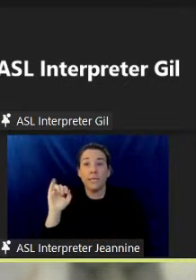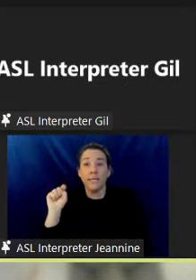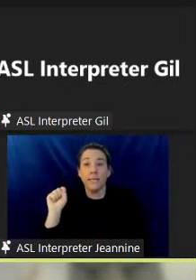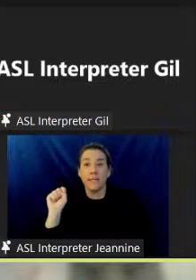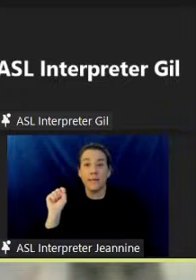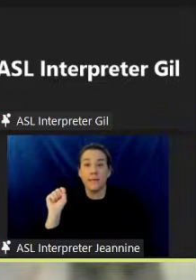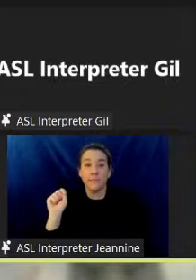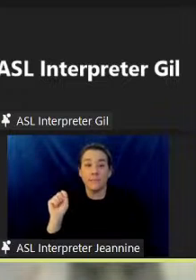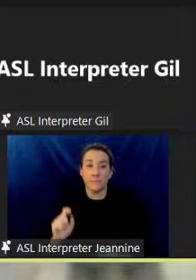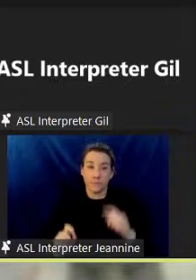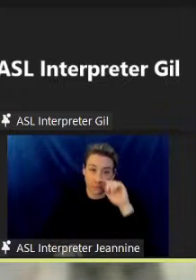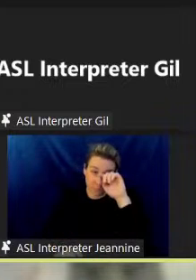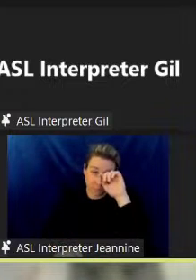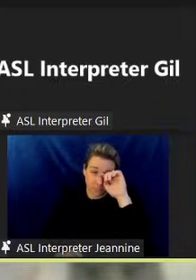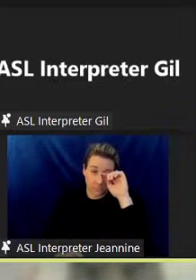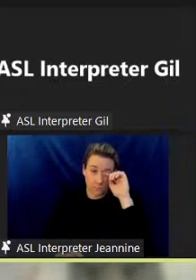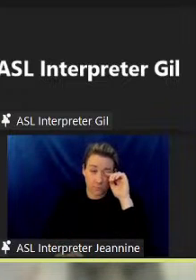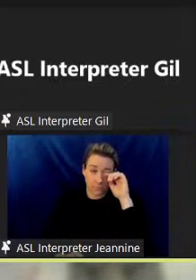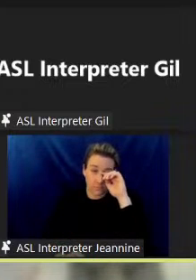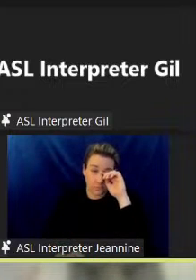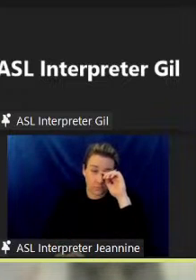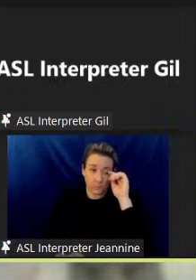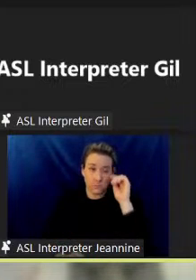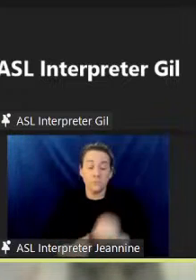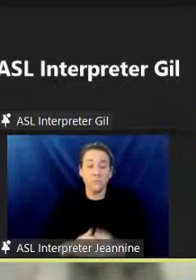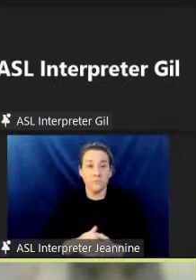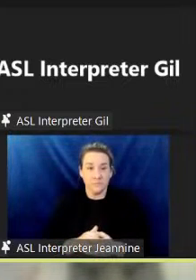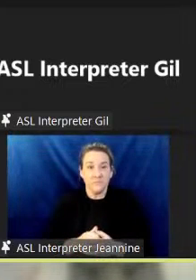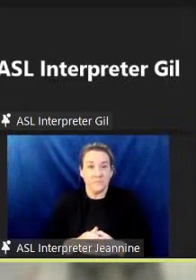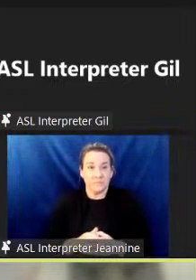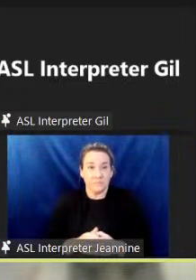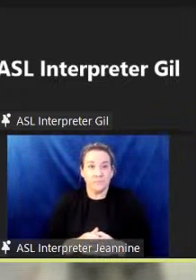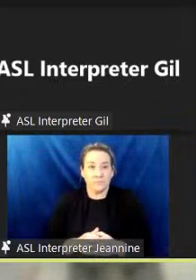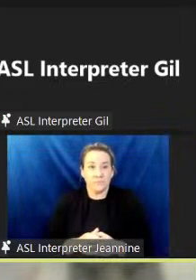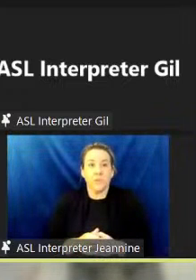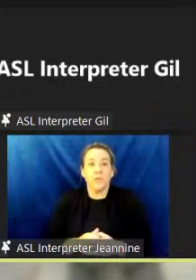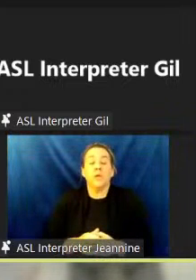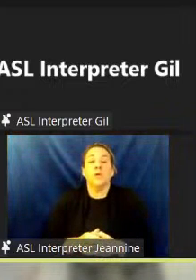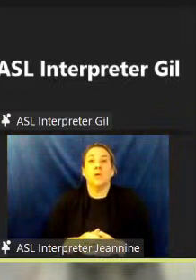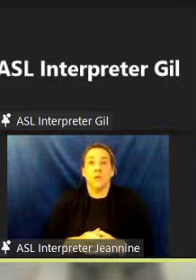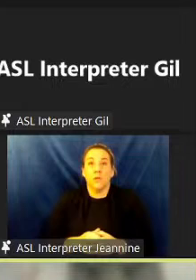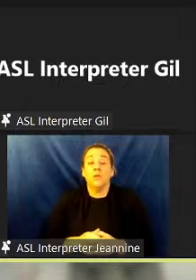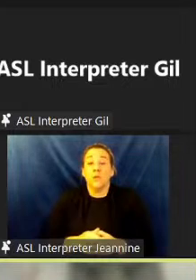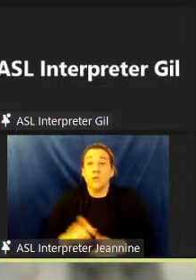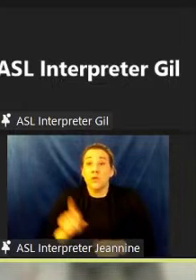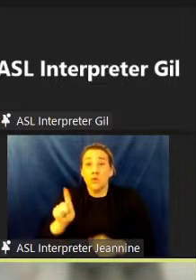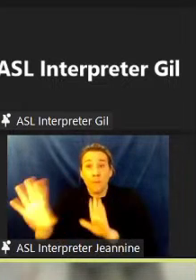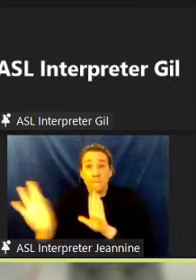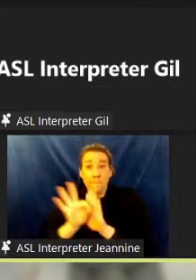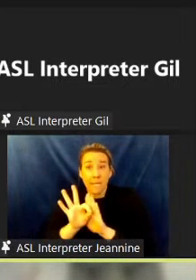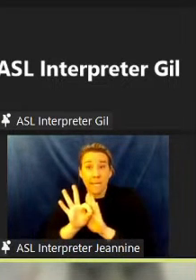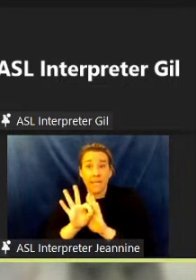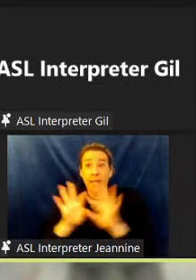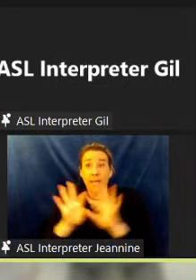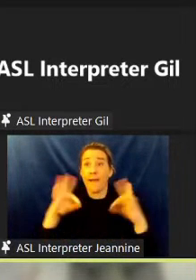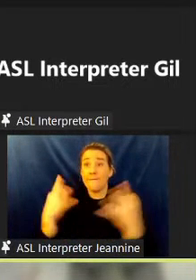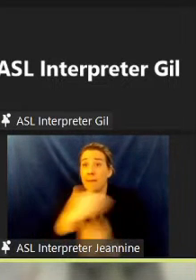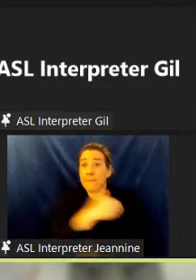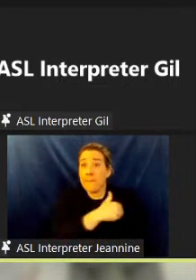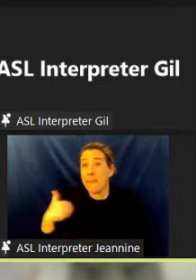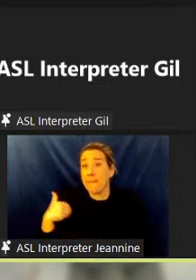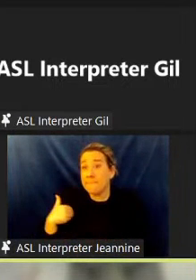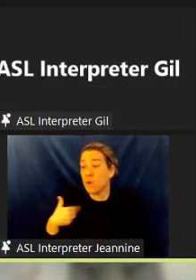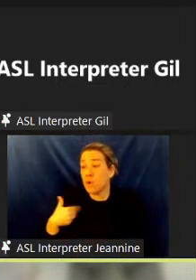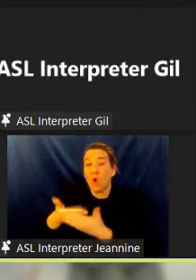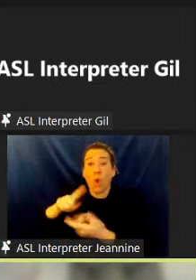would like to, probably should have a family member or close friend, relative, something out of state, like maybe